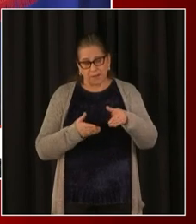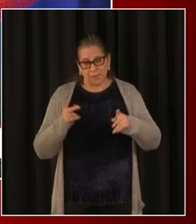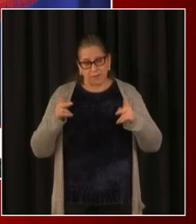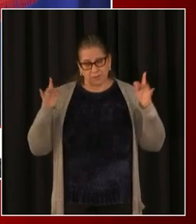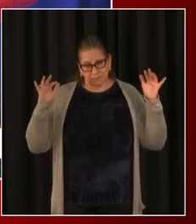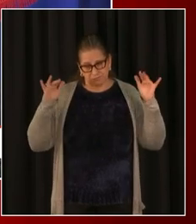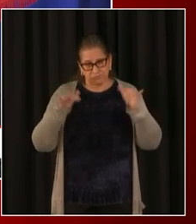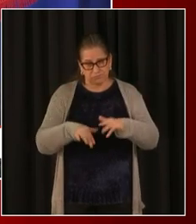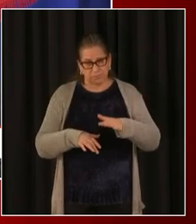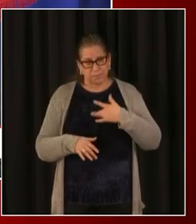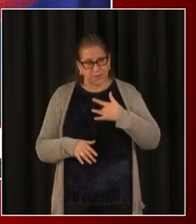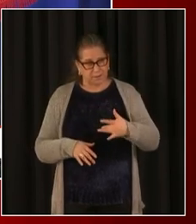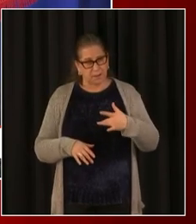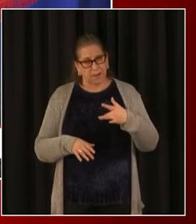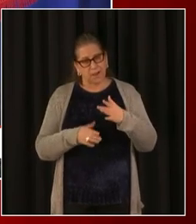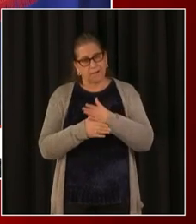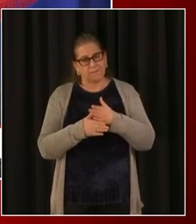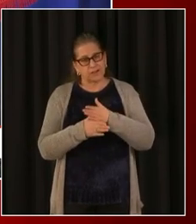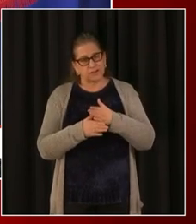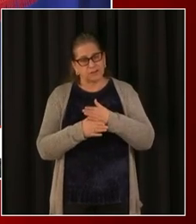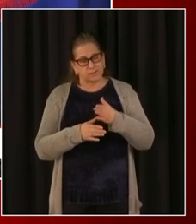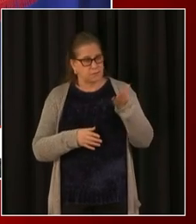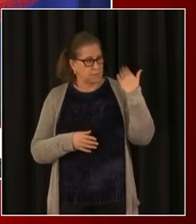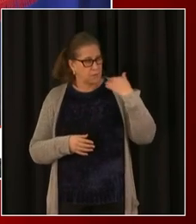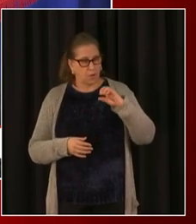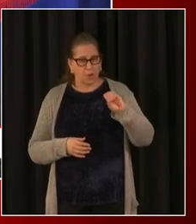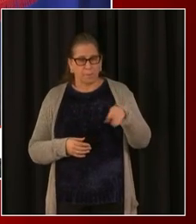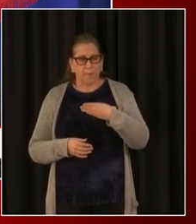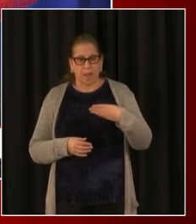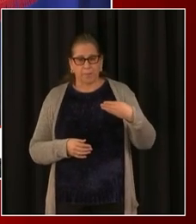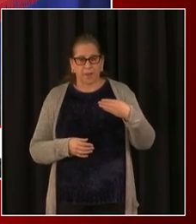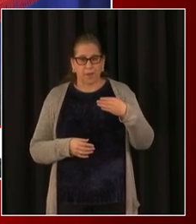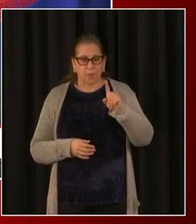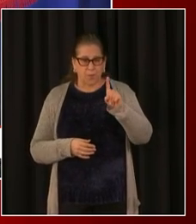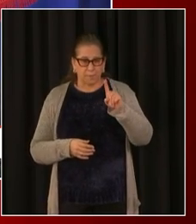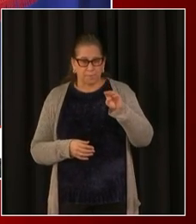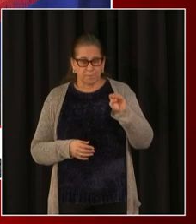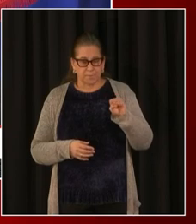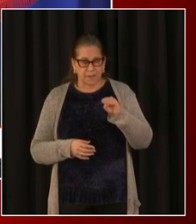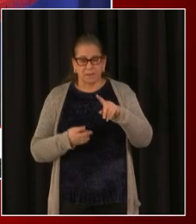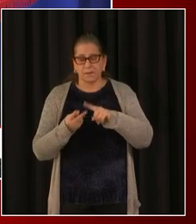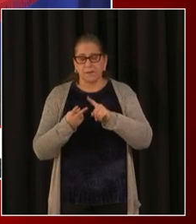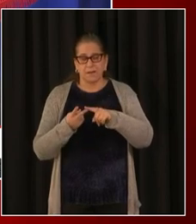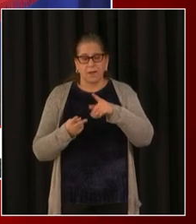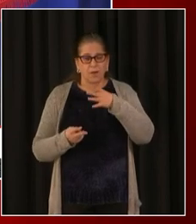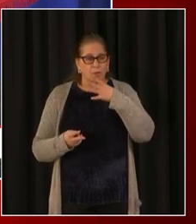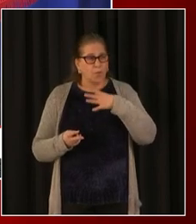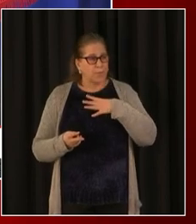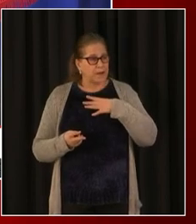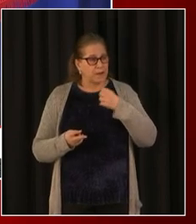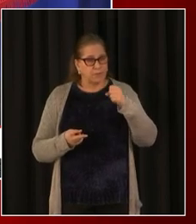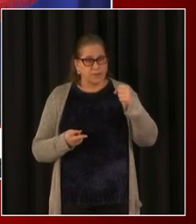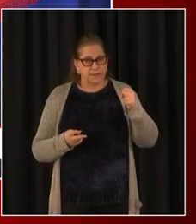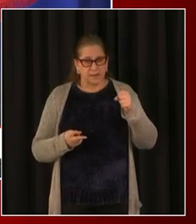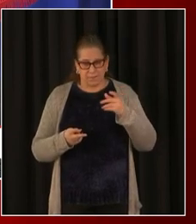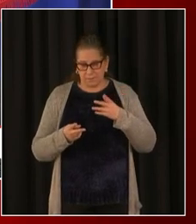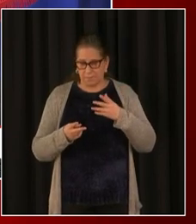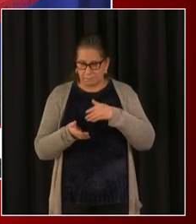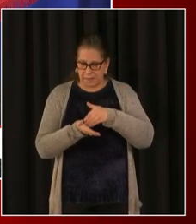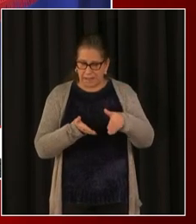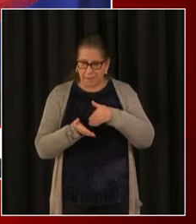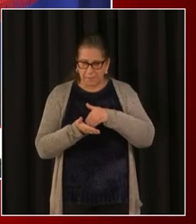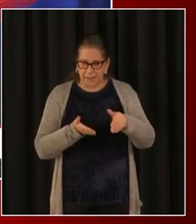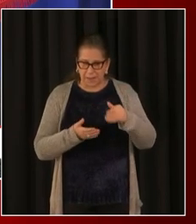Obama. And even the last one, we had 1 million women come here the day following President Trump's